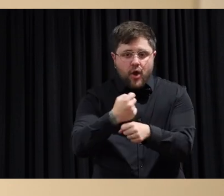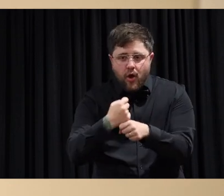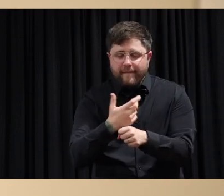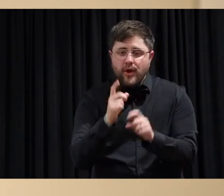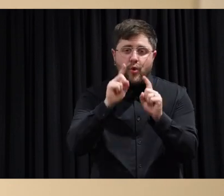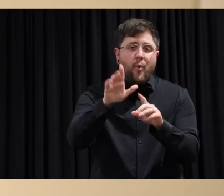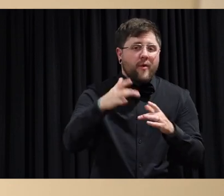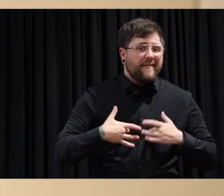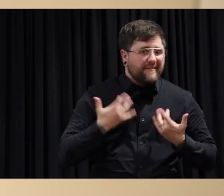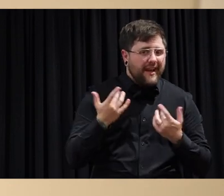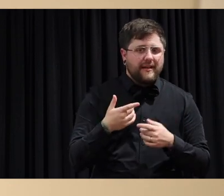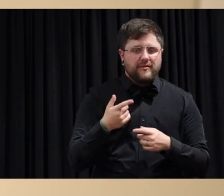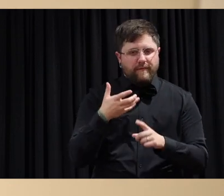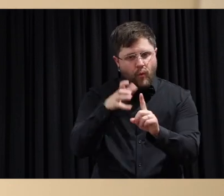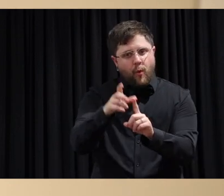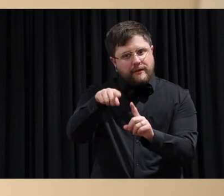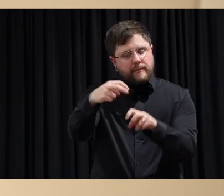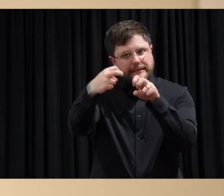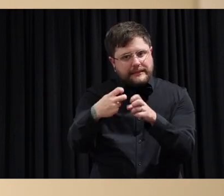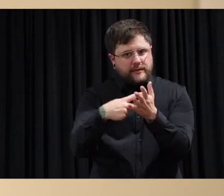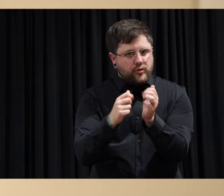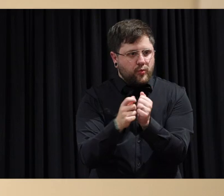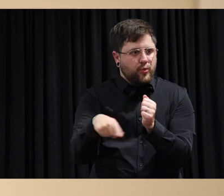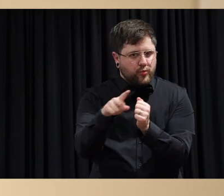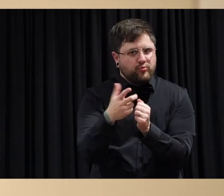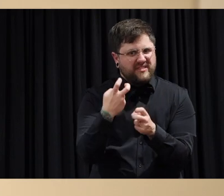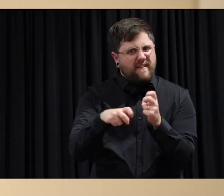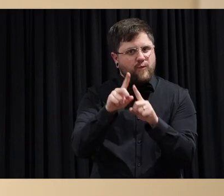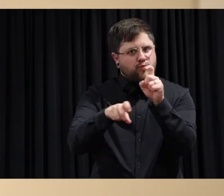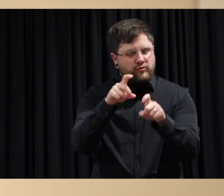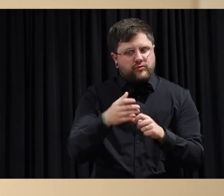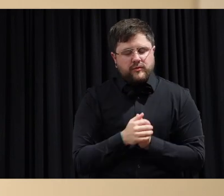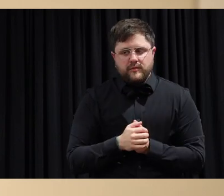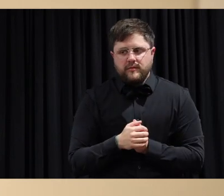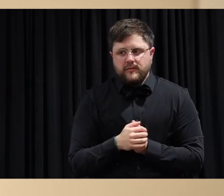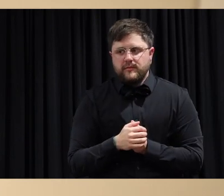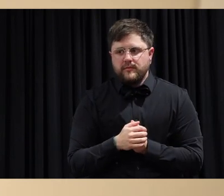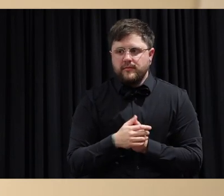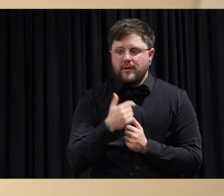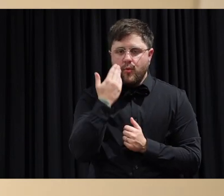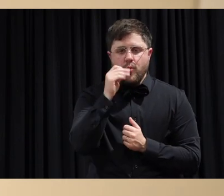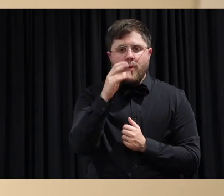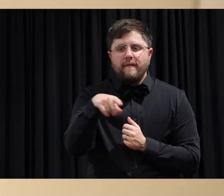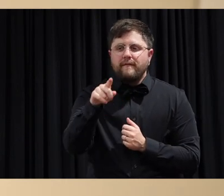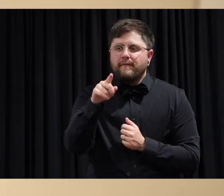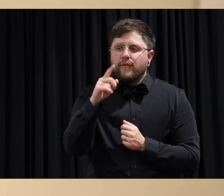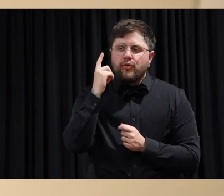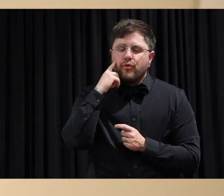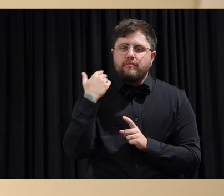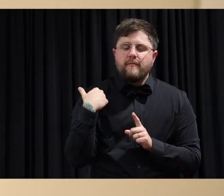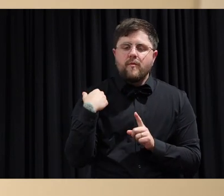to their events, and ask them the tough questions. But with that being said, I don't know if anyone's heard of